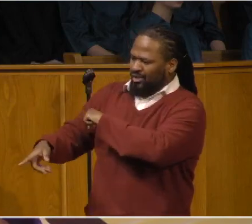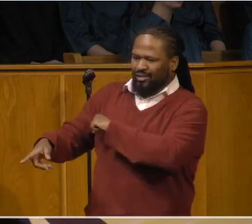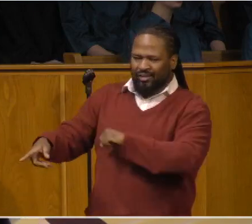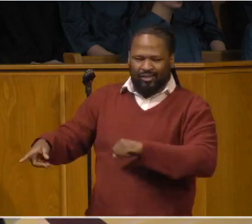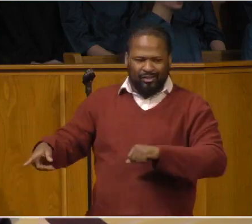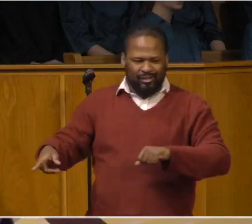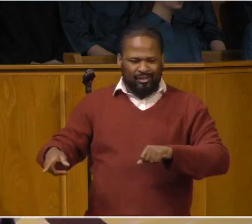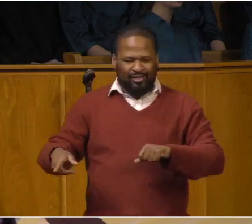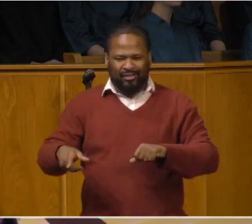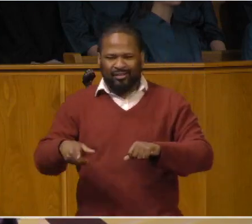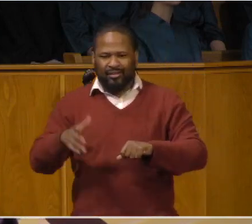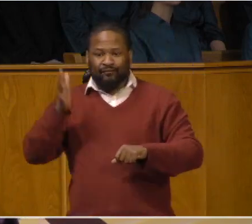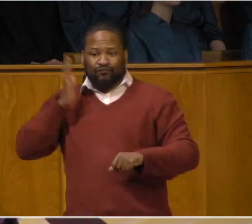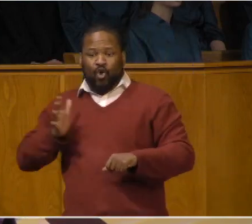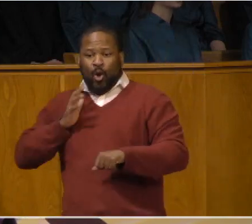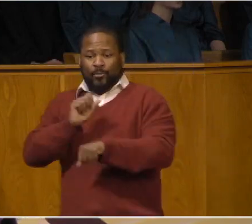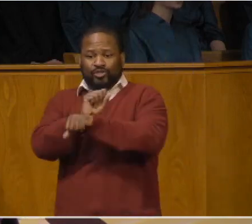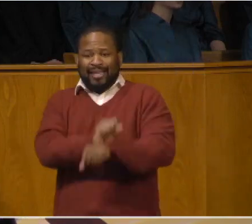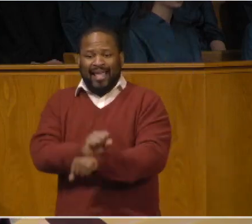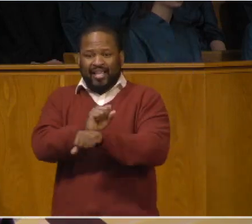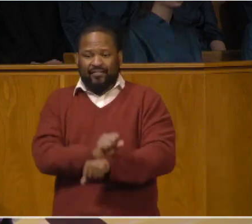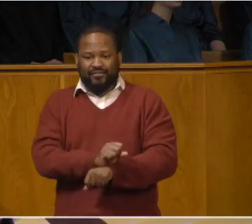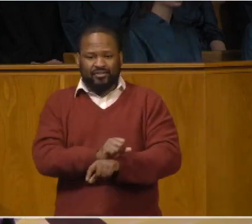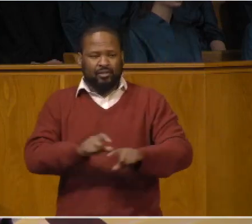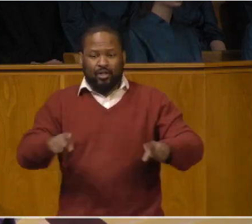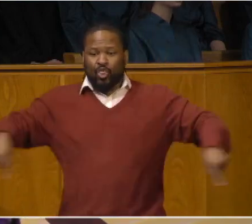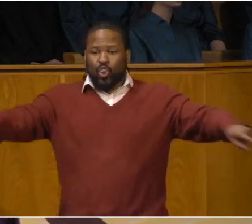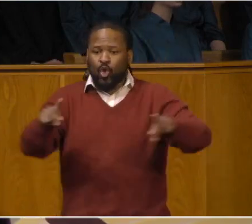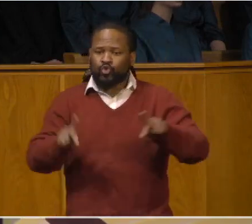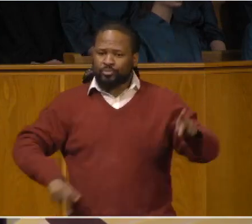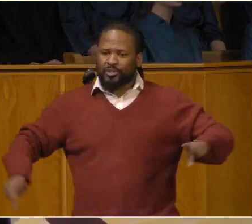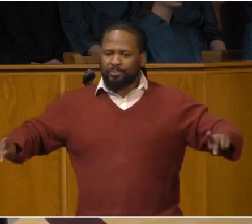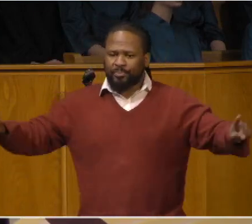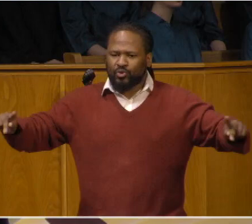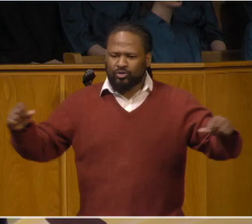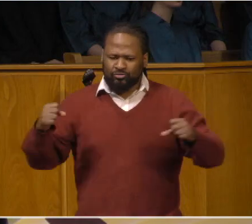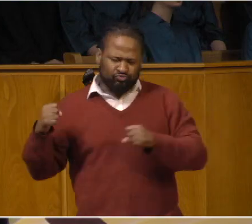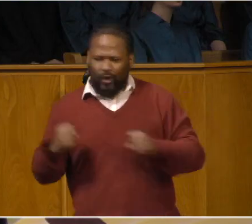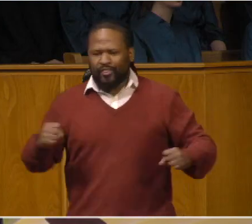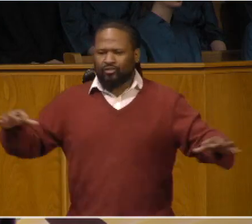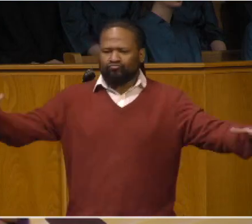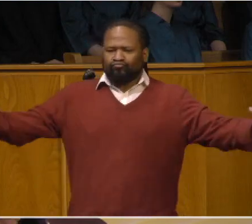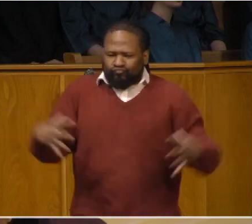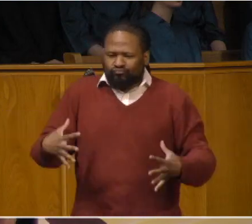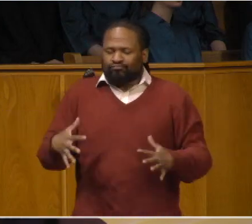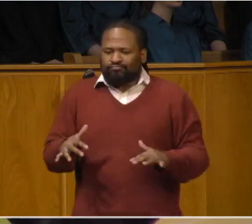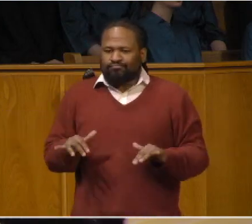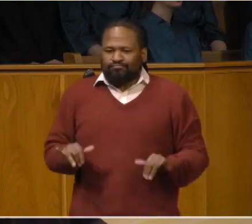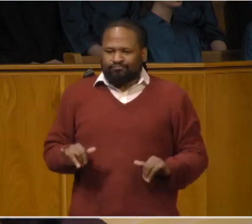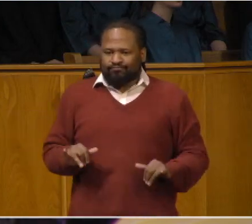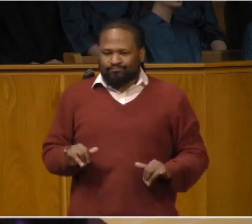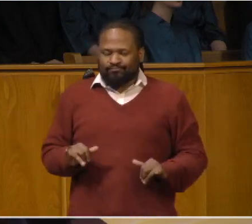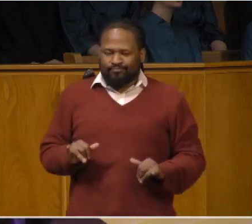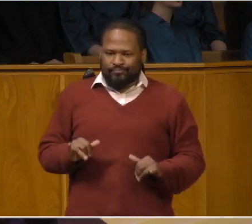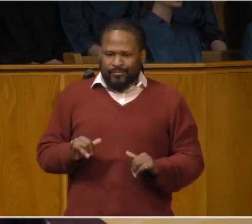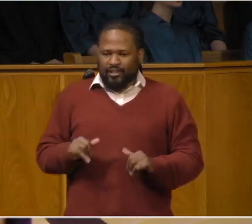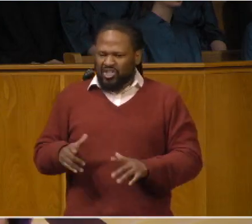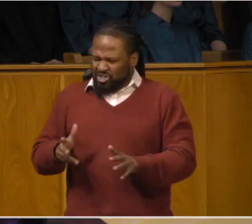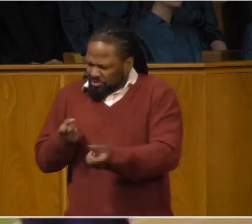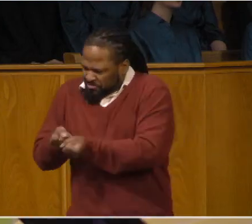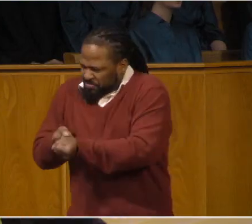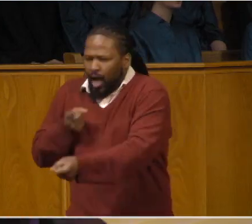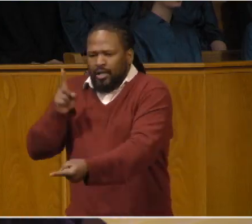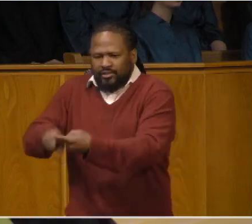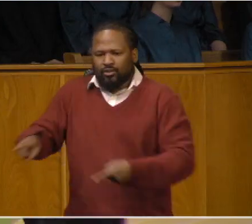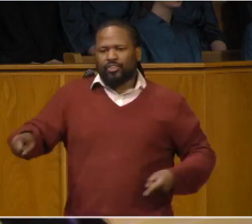and begin to walk in it. You hold them until they can see the well and drink from it to regain their strength.